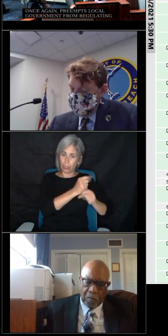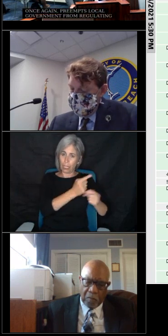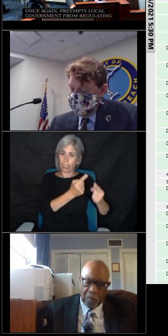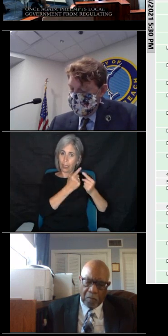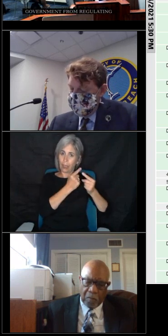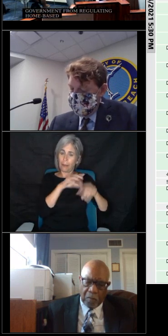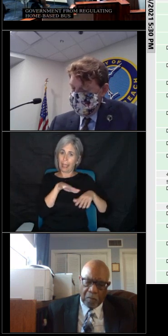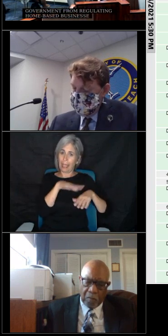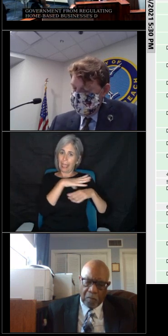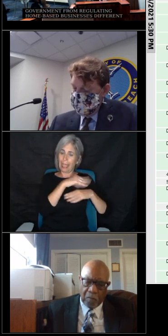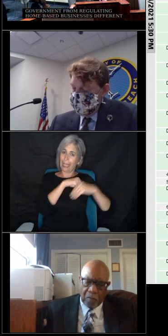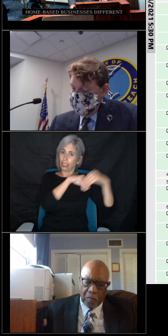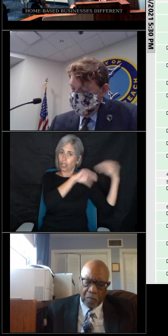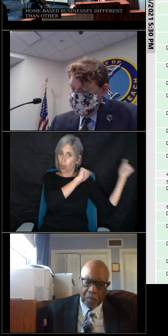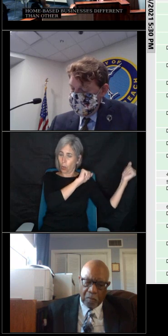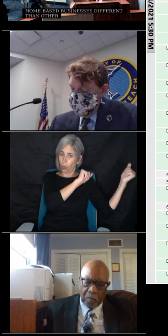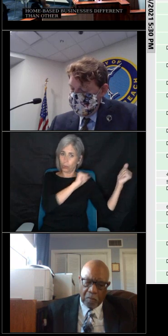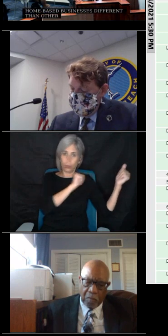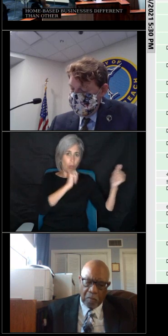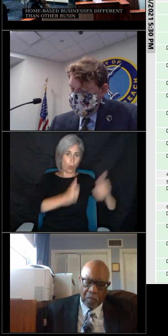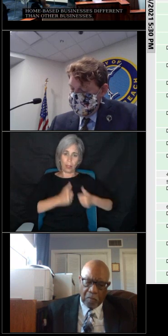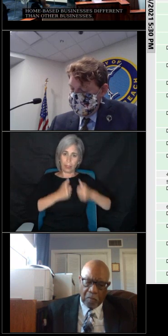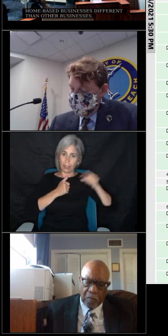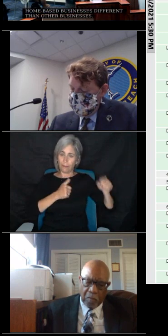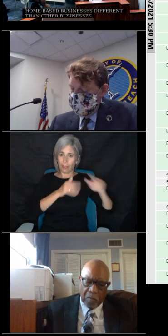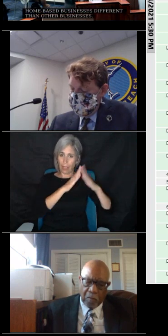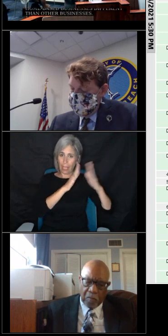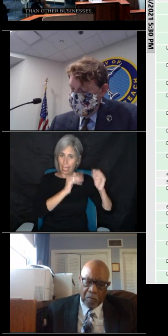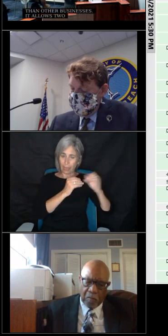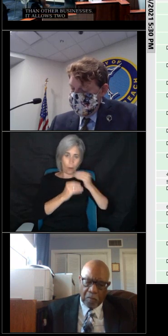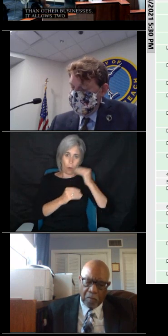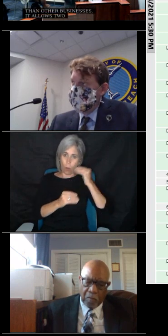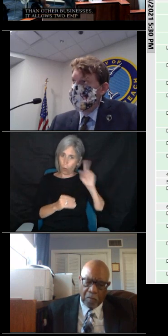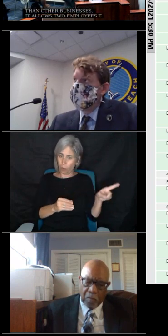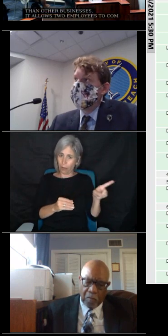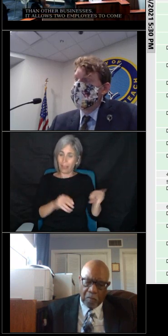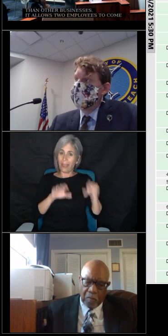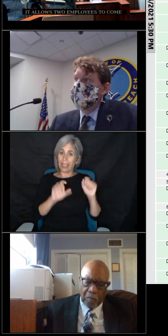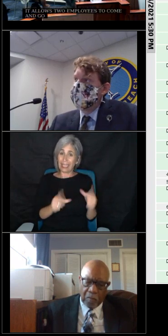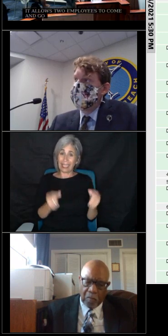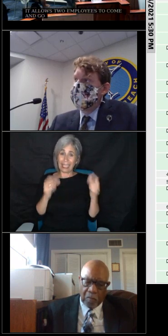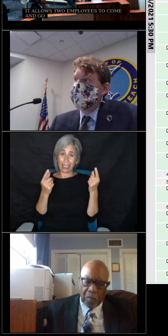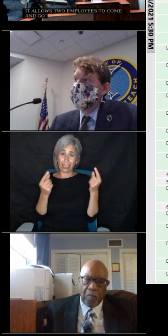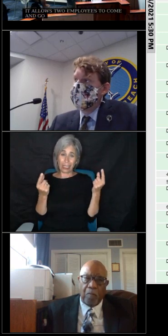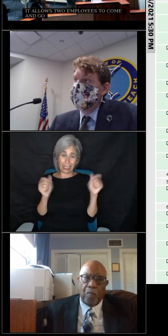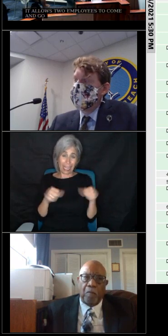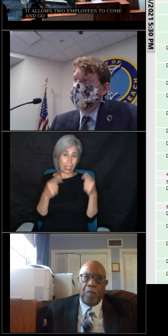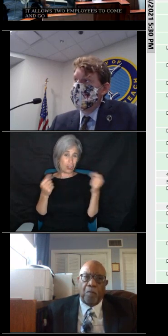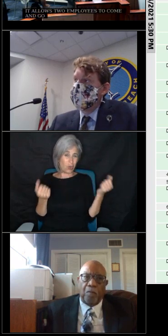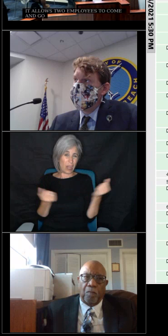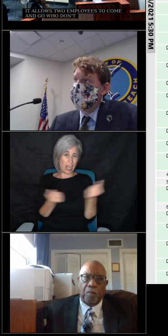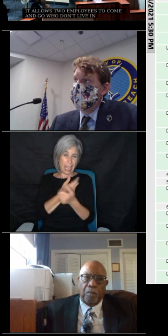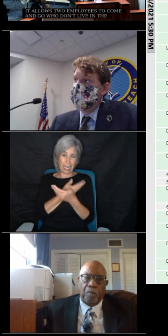home. And what they can do here, they can do anything, any kind of a business, from